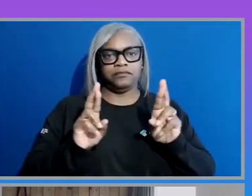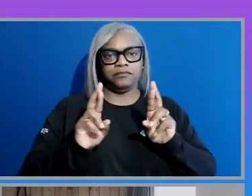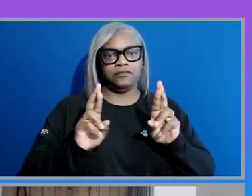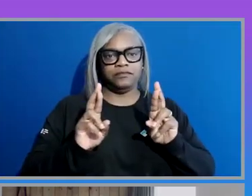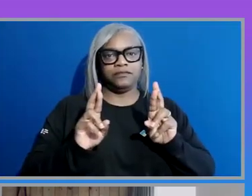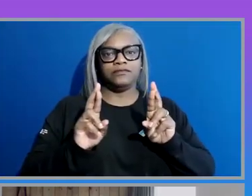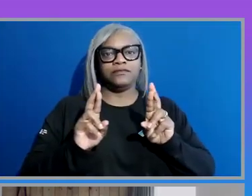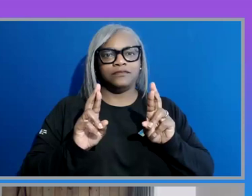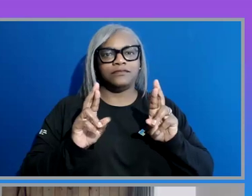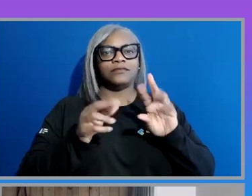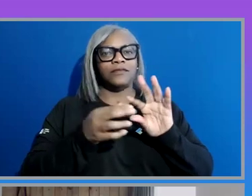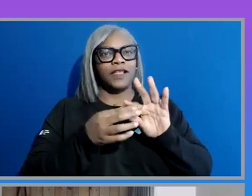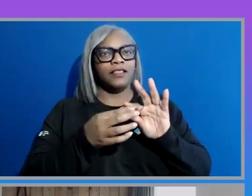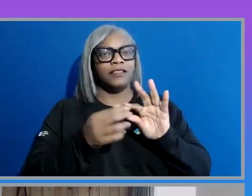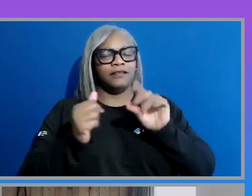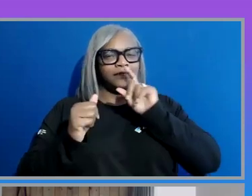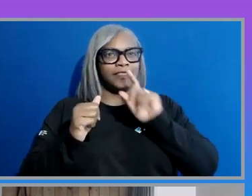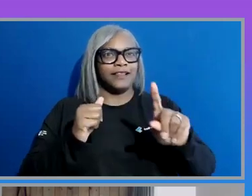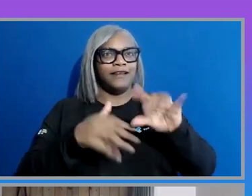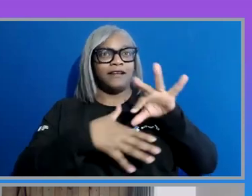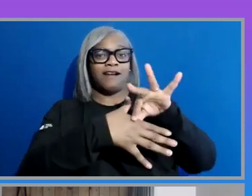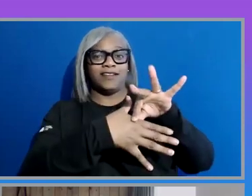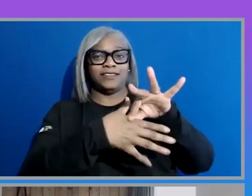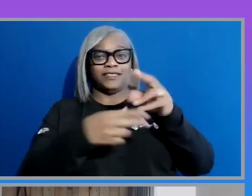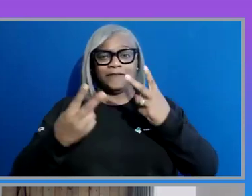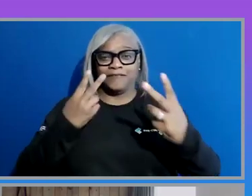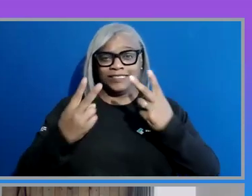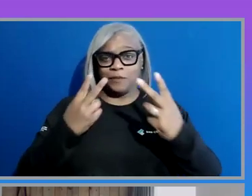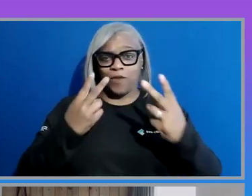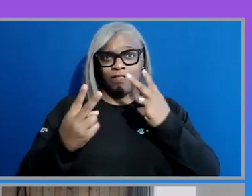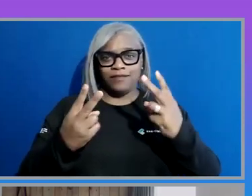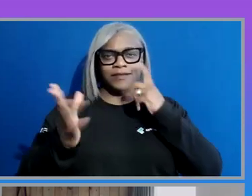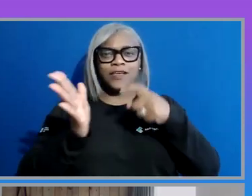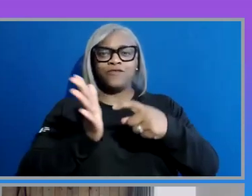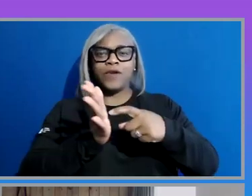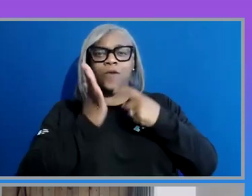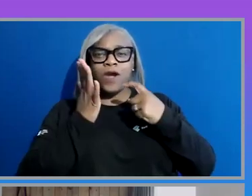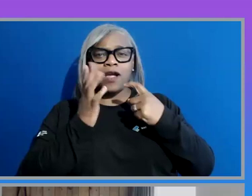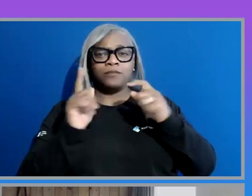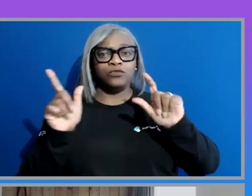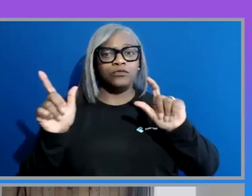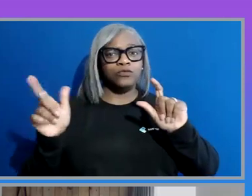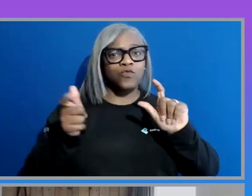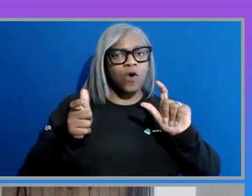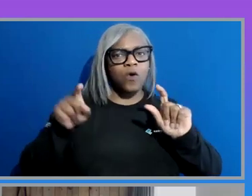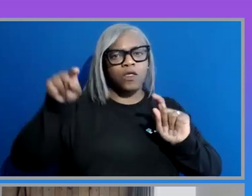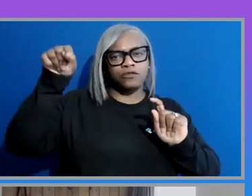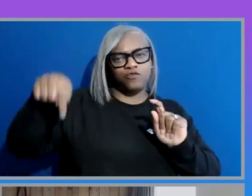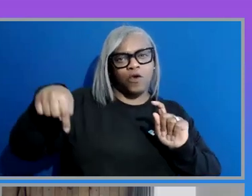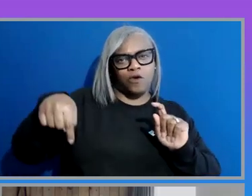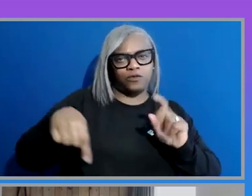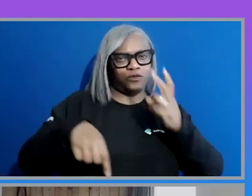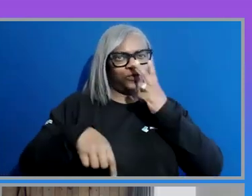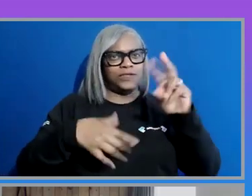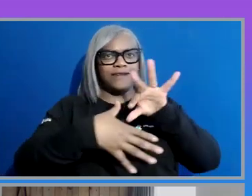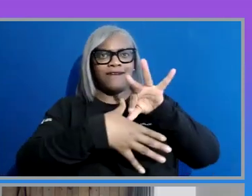the viewport, and it doesn't require the user to scroll in 2 directions to see the content, or not see the content at all because the